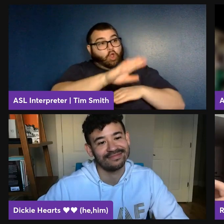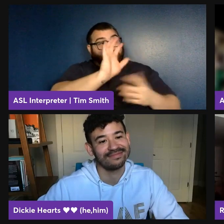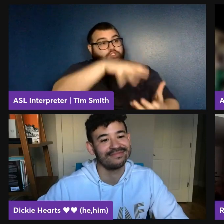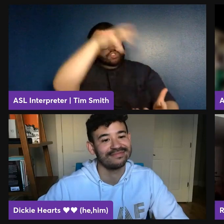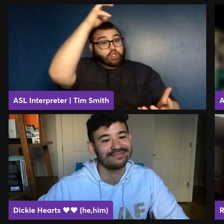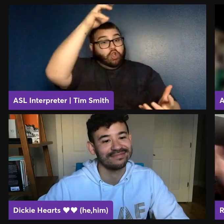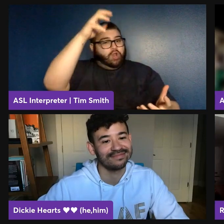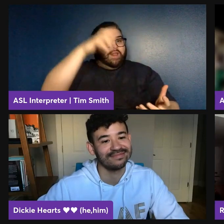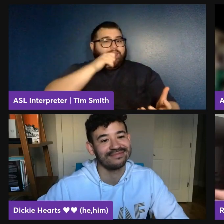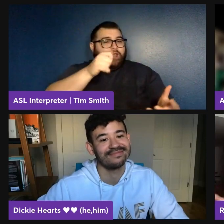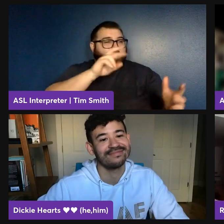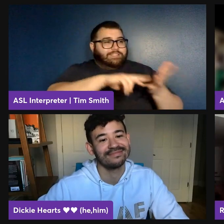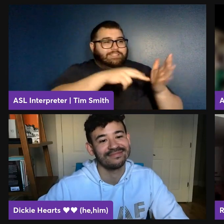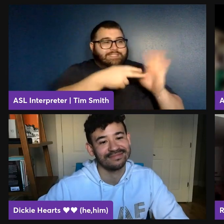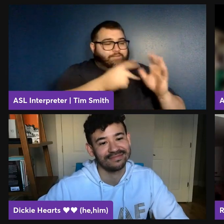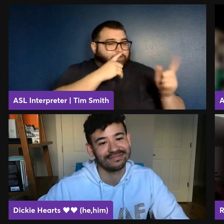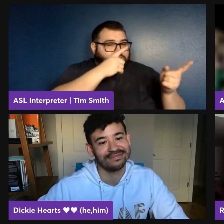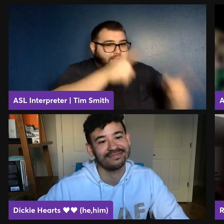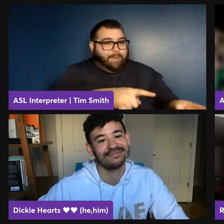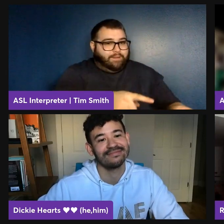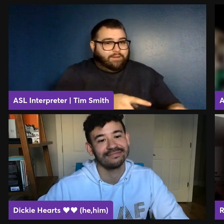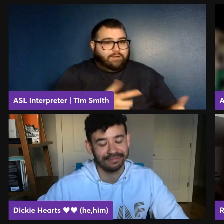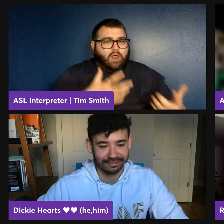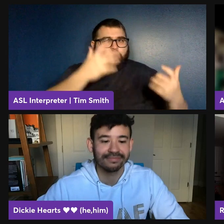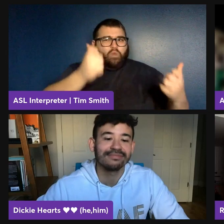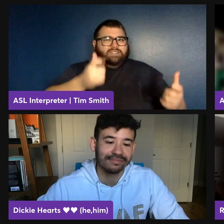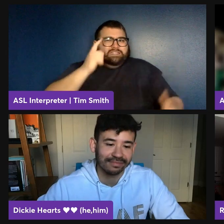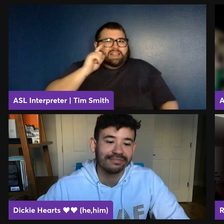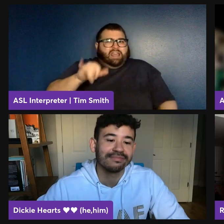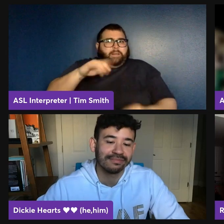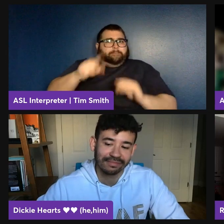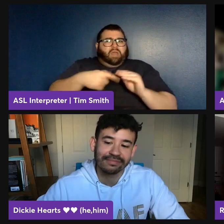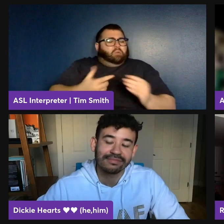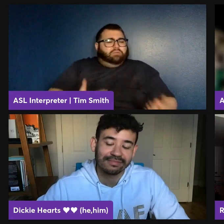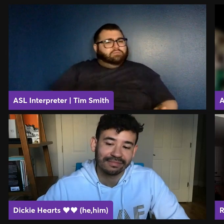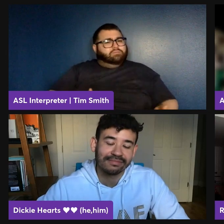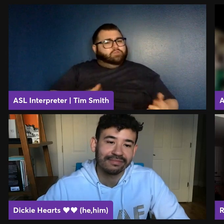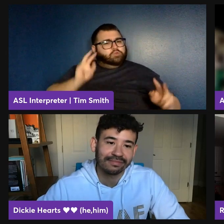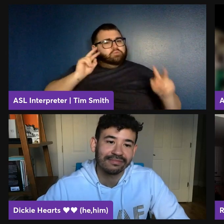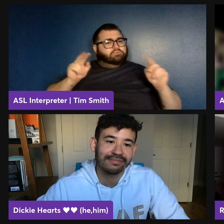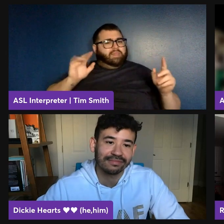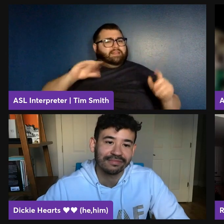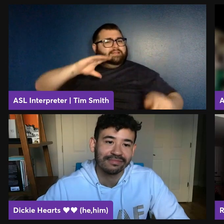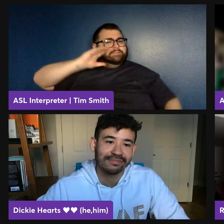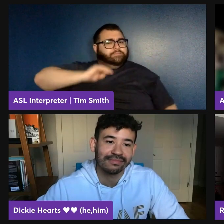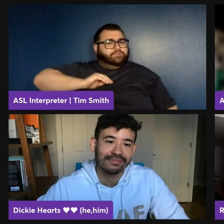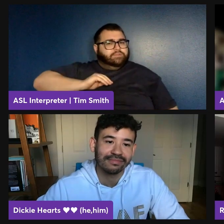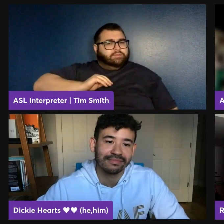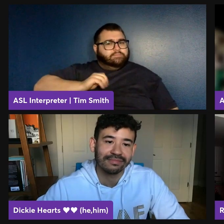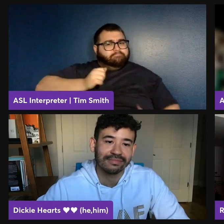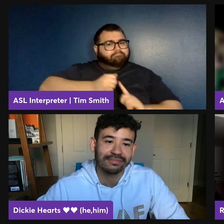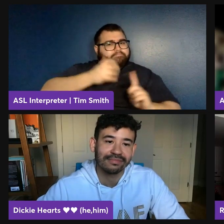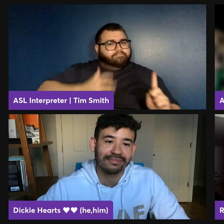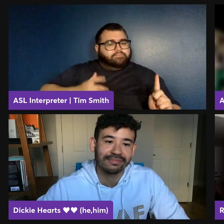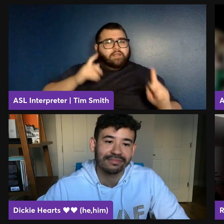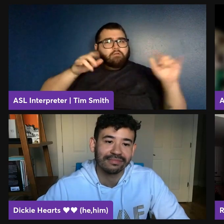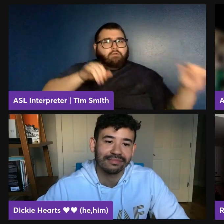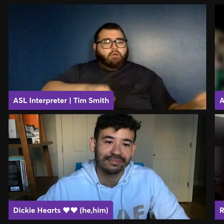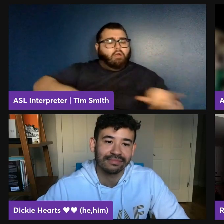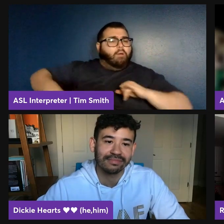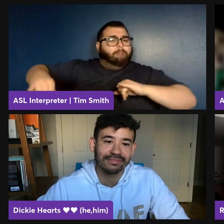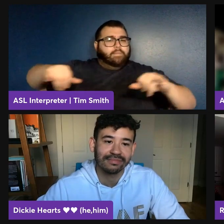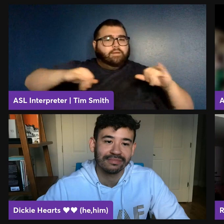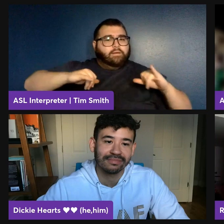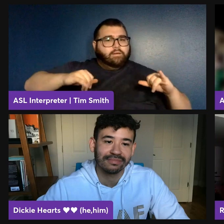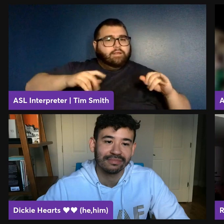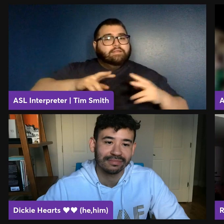happen either. And what is that about? And I think the thing that is a common thread is either